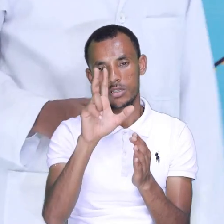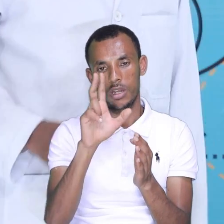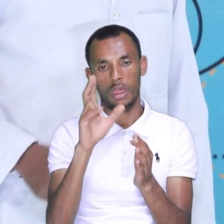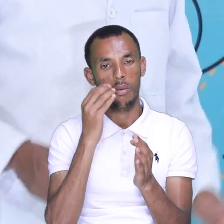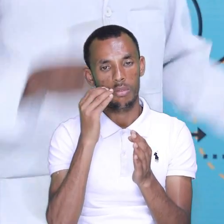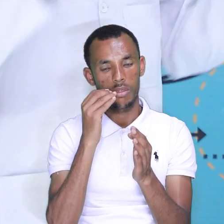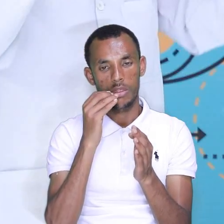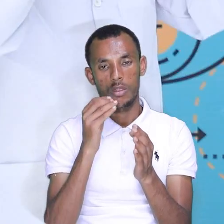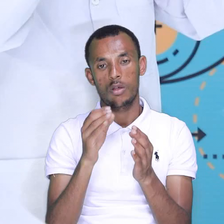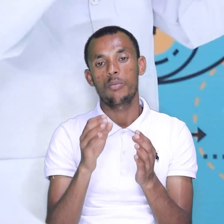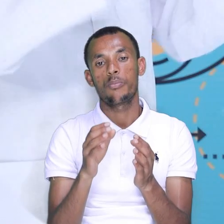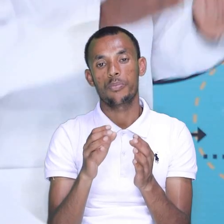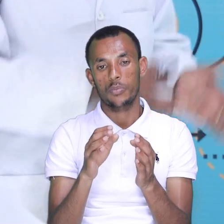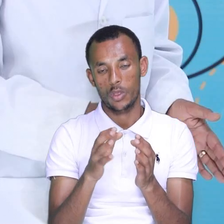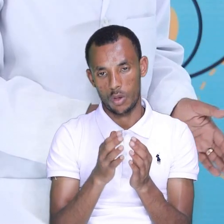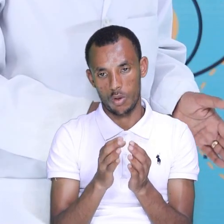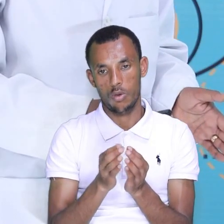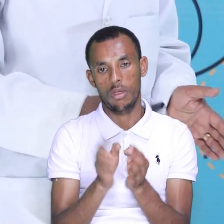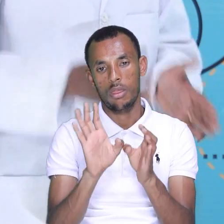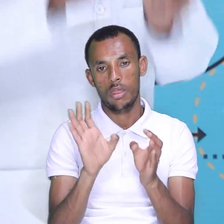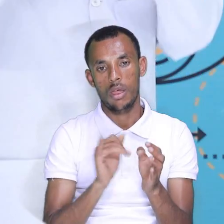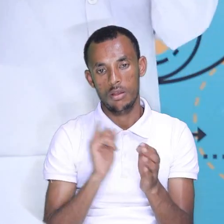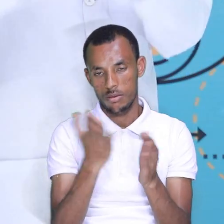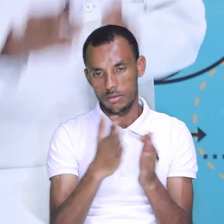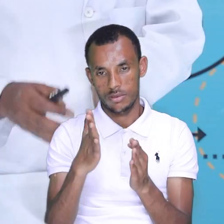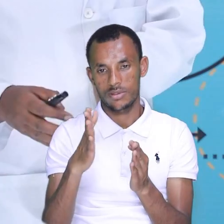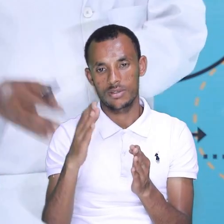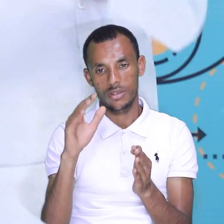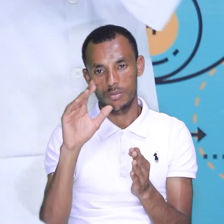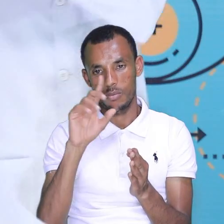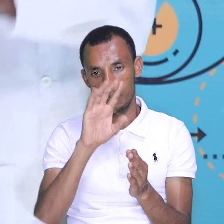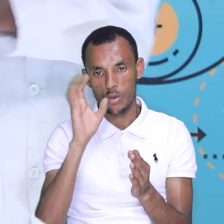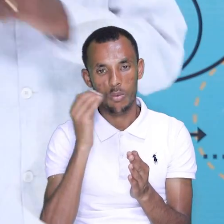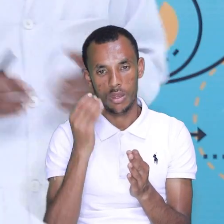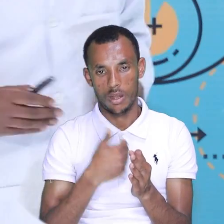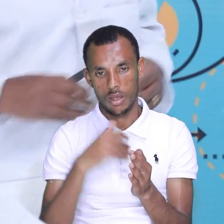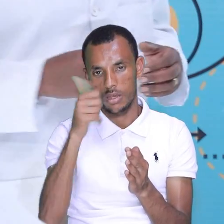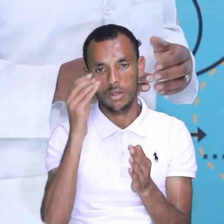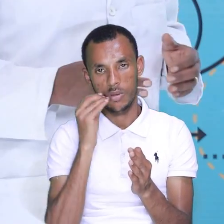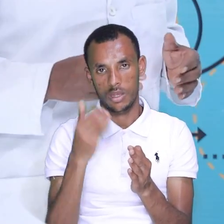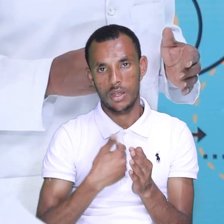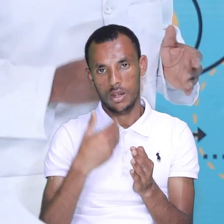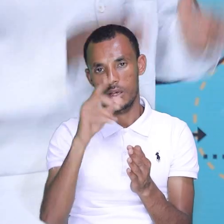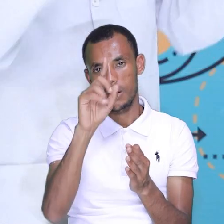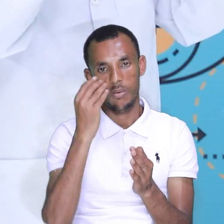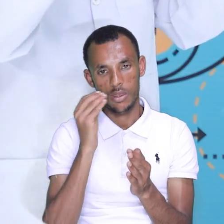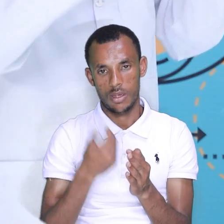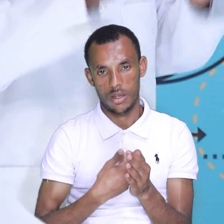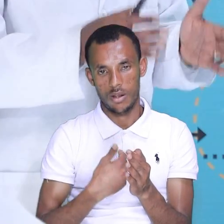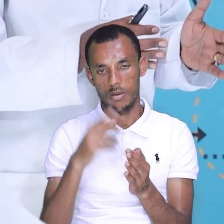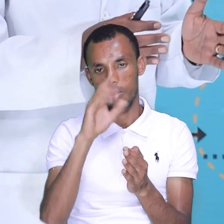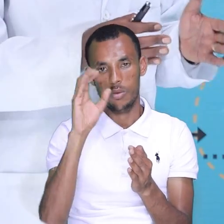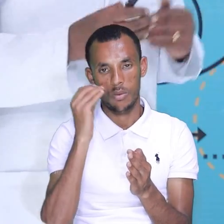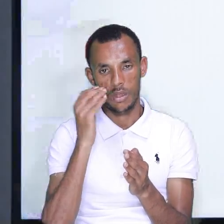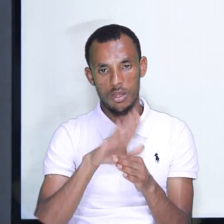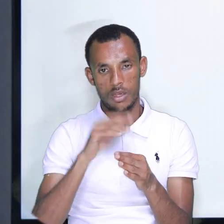ticket, I should have hundreds place, tens place, and units place. For the hundreds